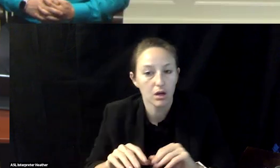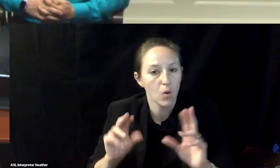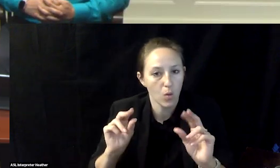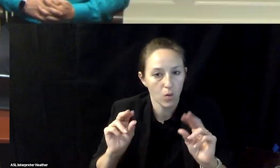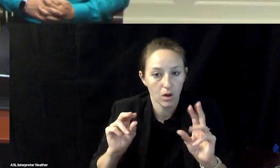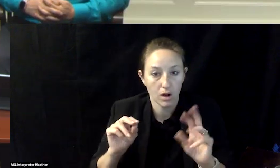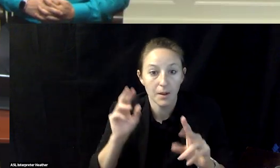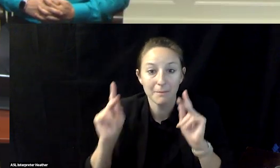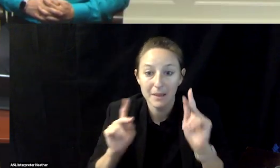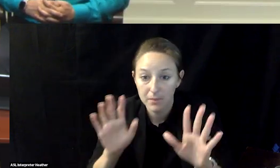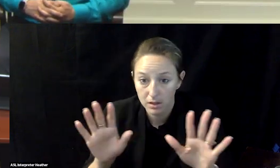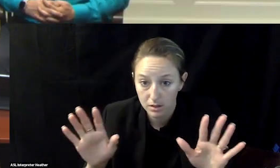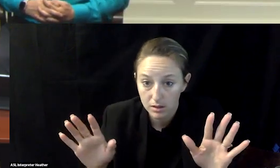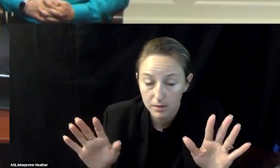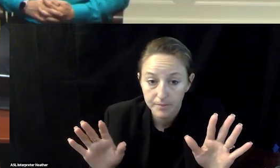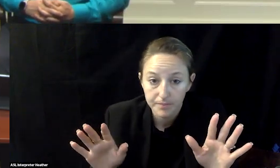the main,